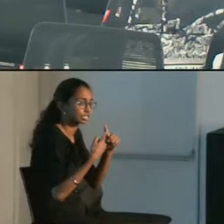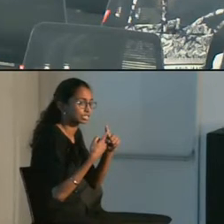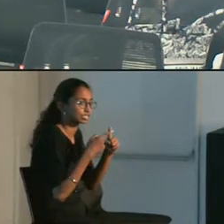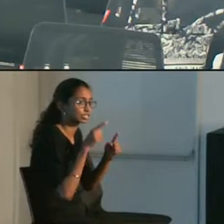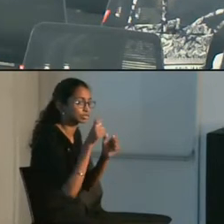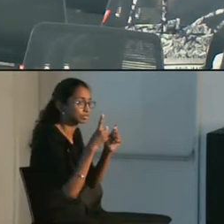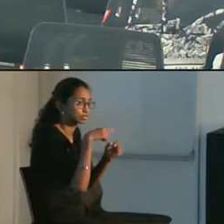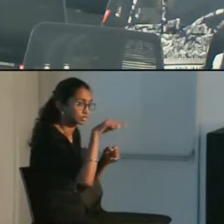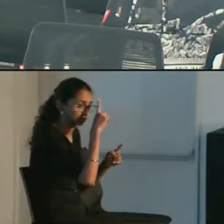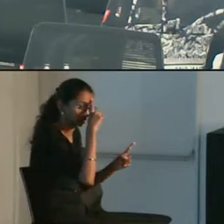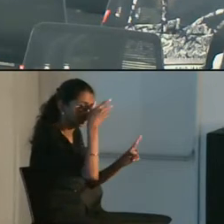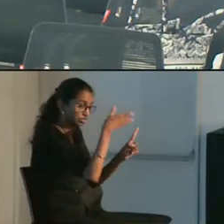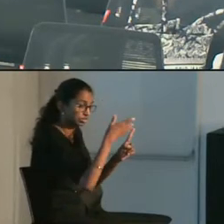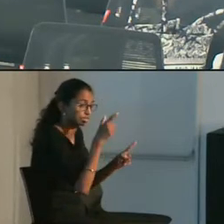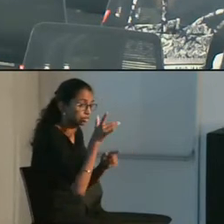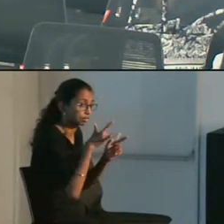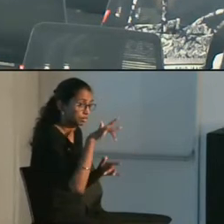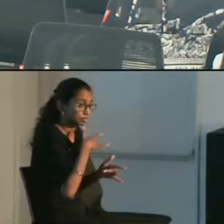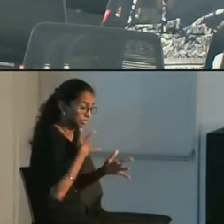of the nation gets awakened when